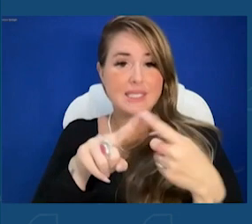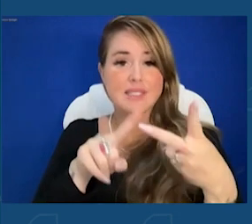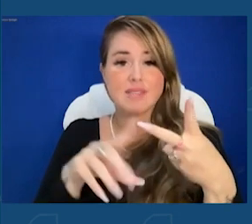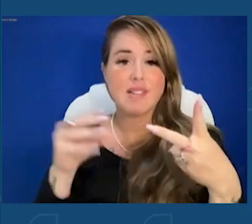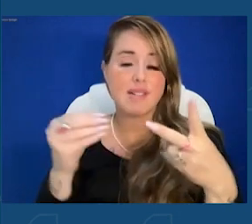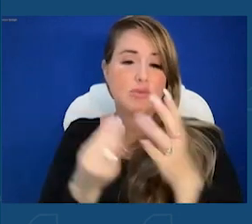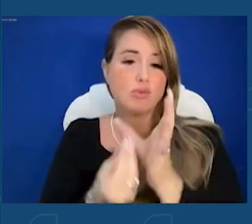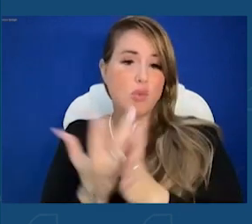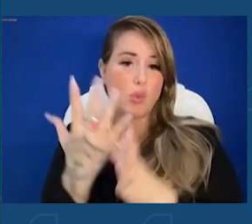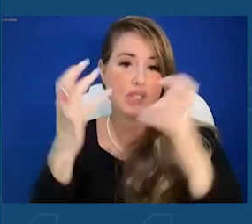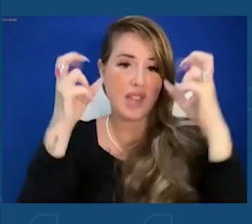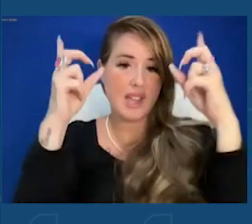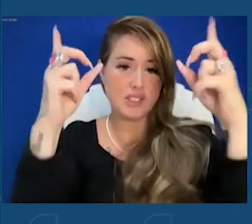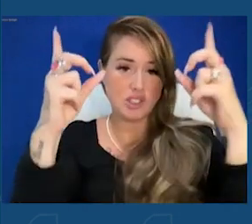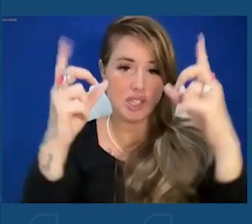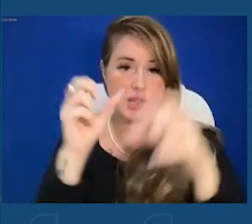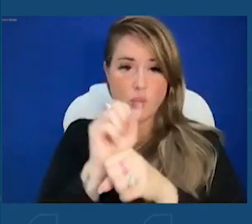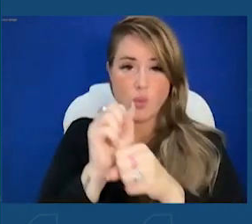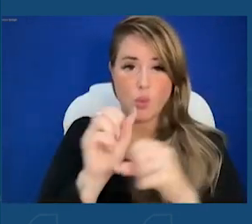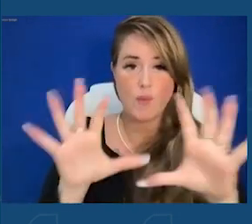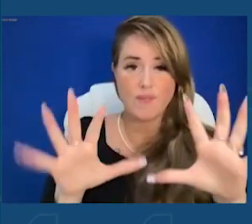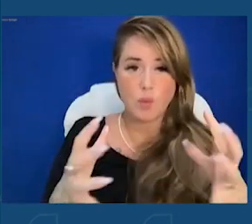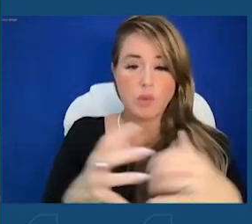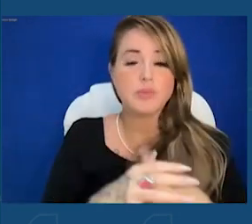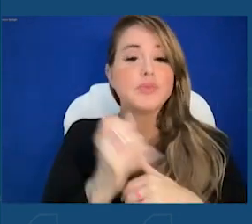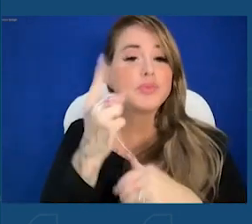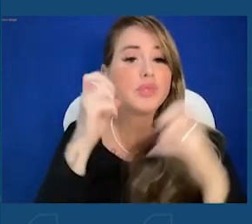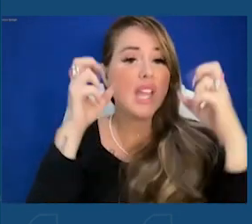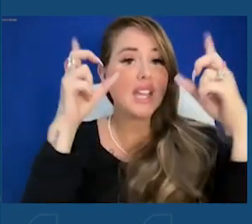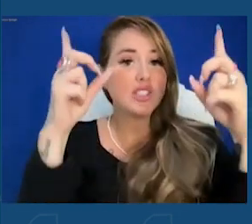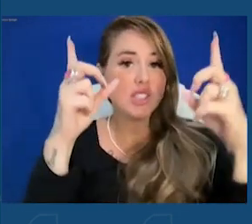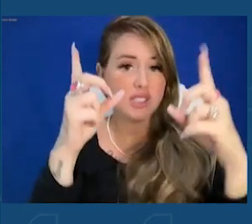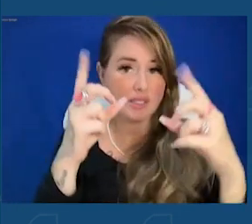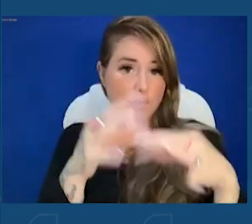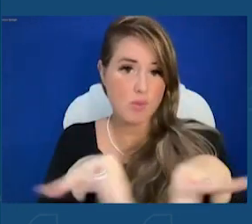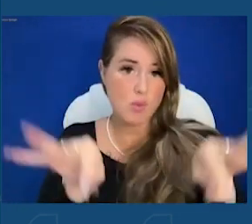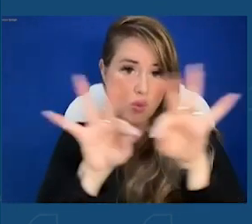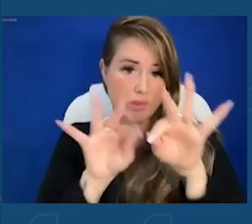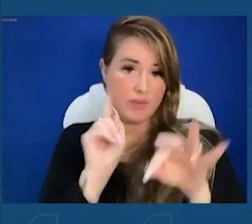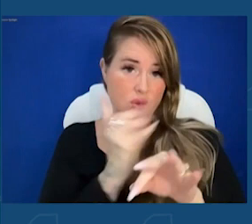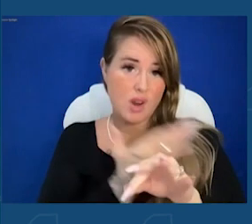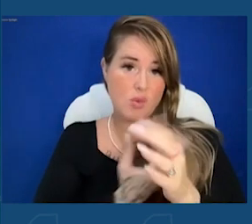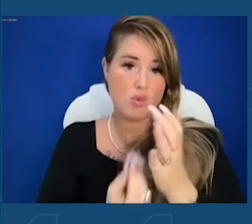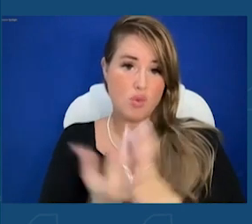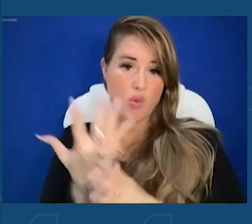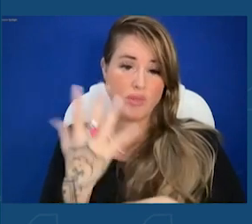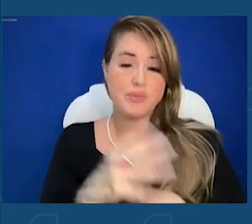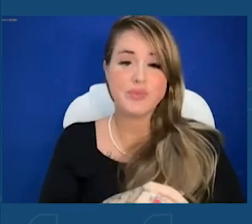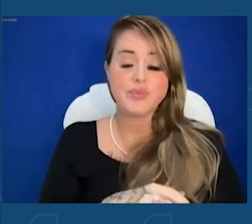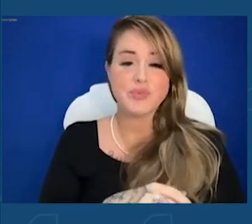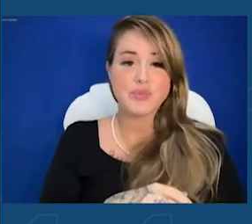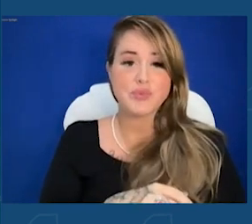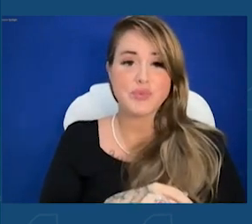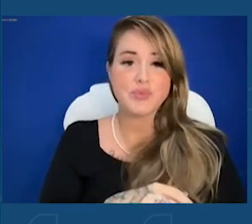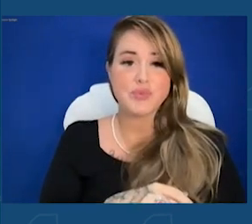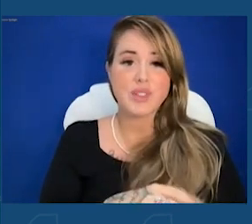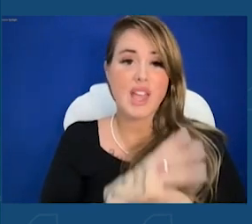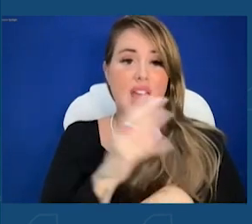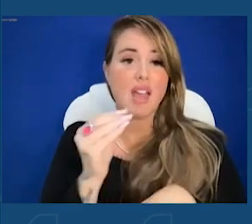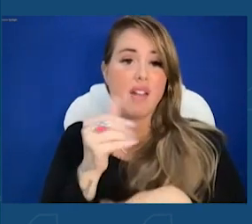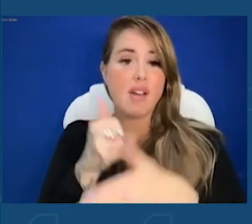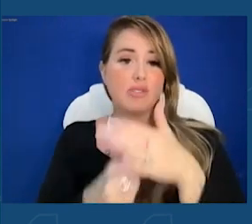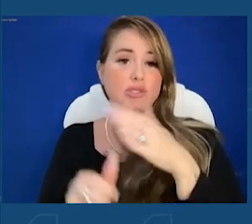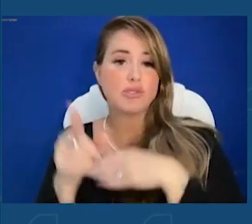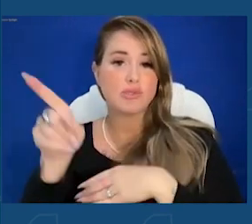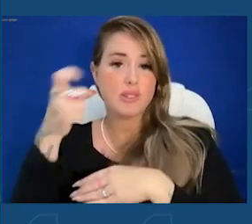educated workforce. Education is important to our growth. Under the governor's leadership, she